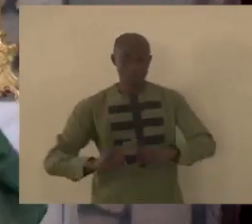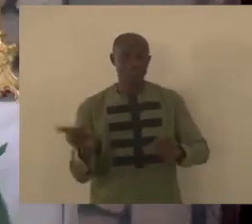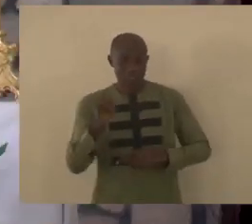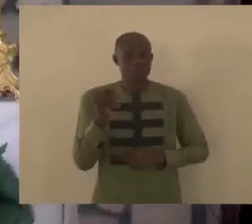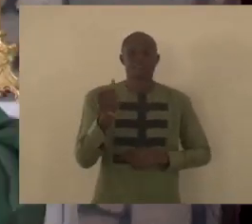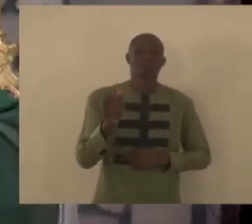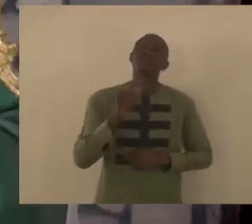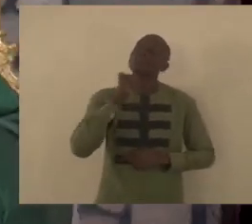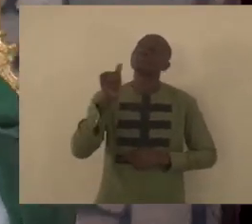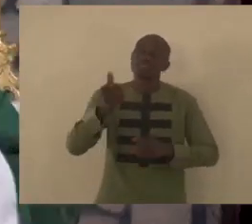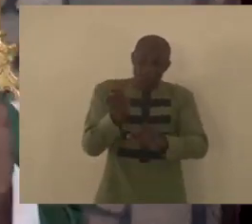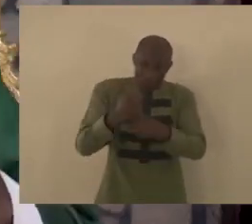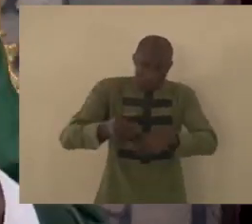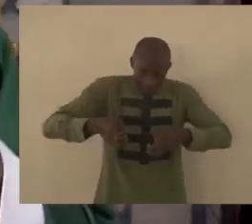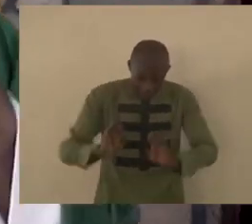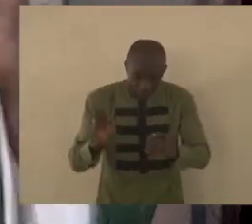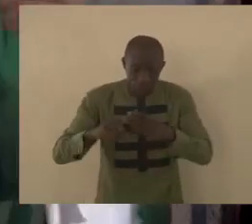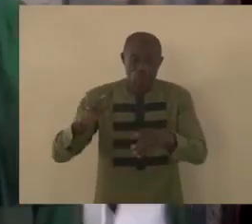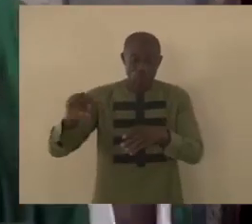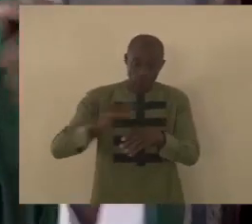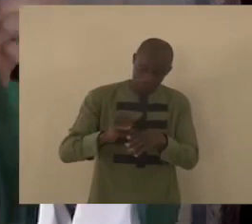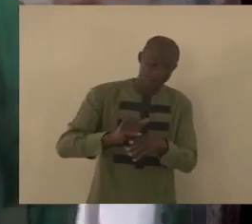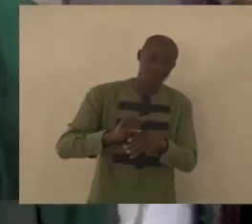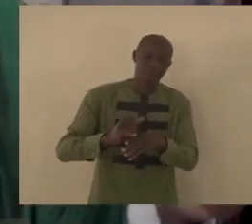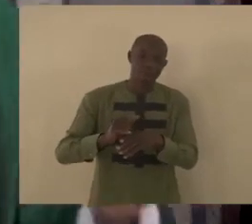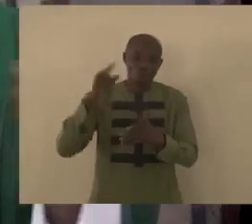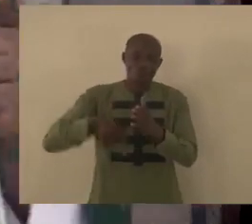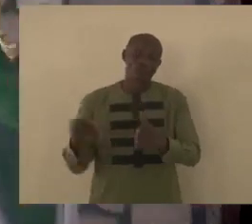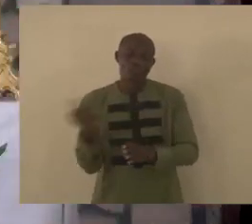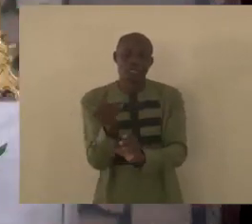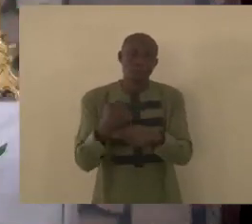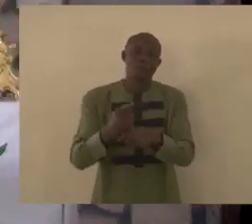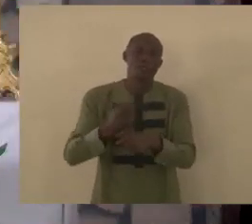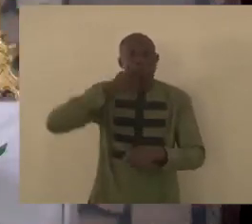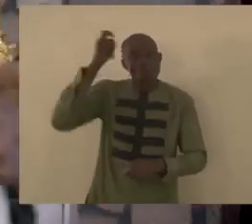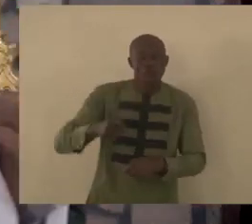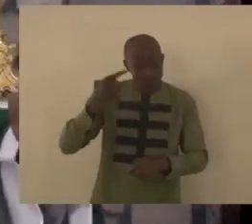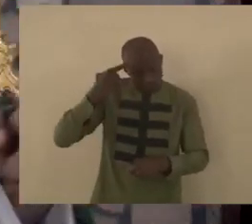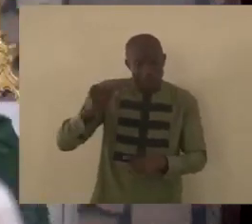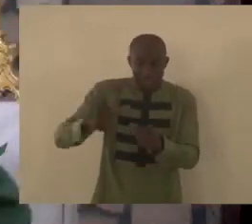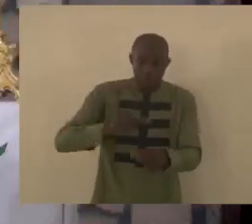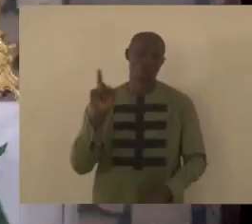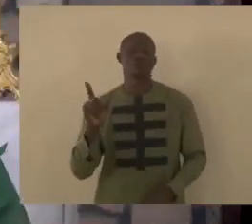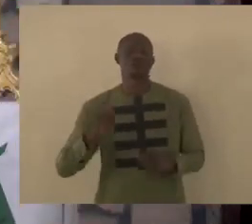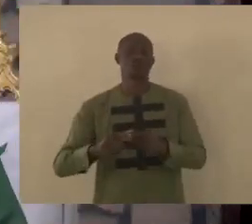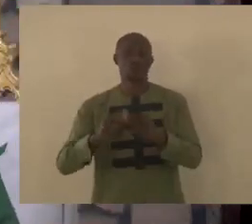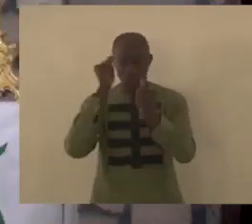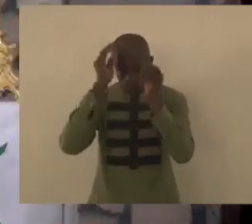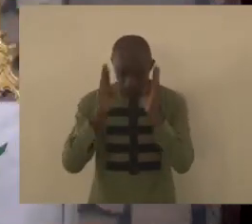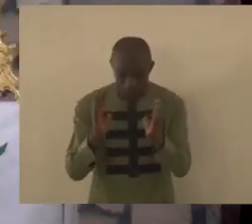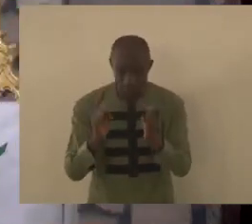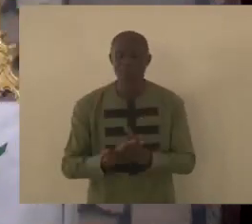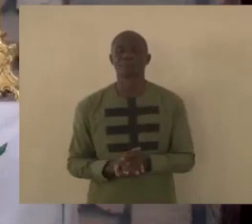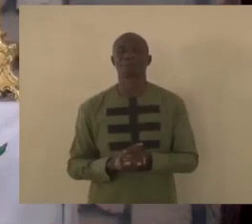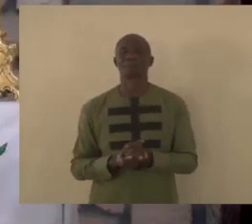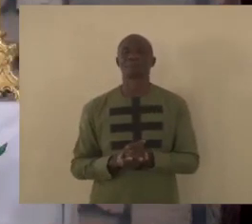But they themselves do not make effort to practice or to observe what they have made compulsory for everyone to do what? To